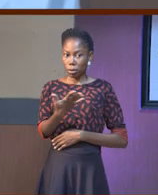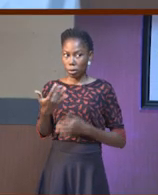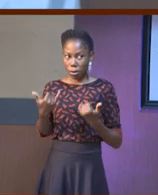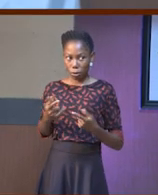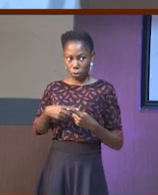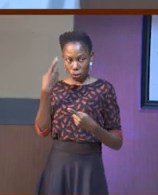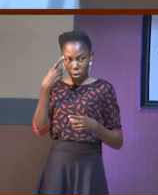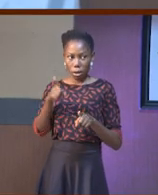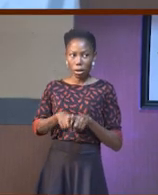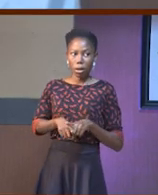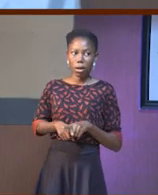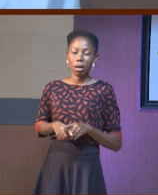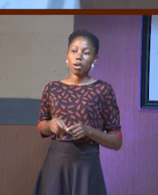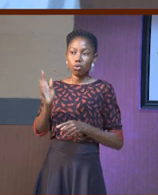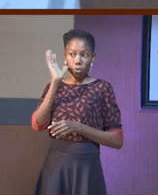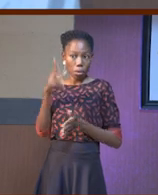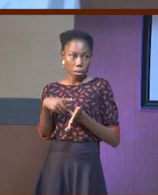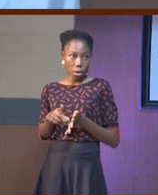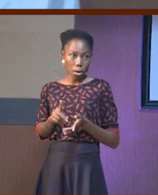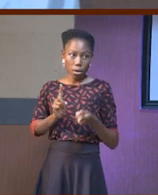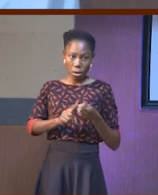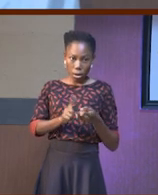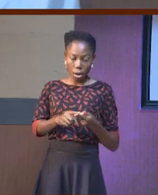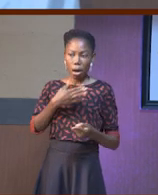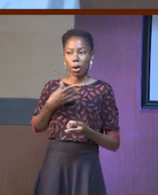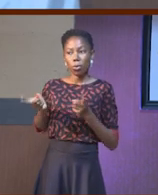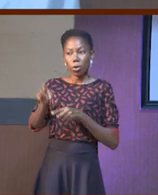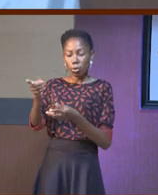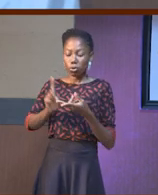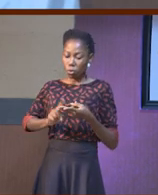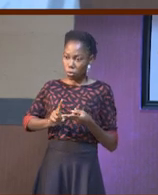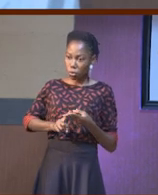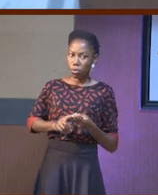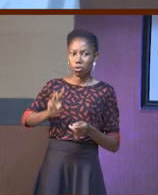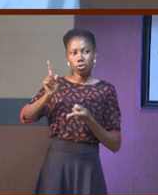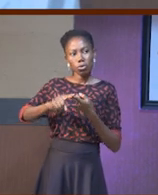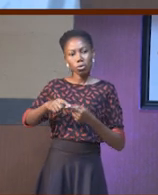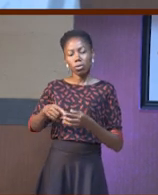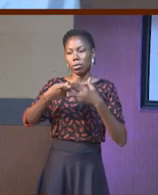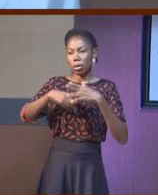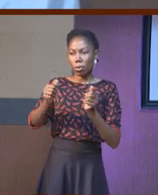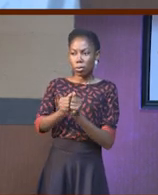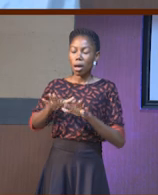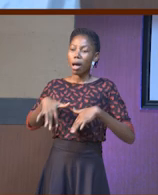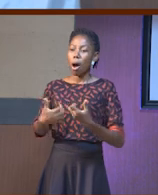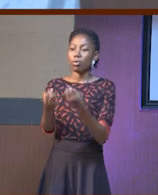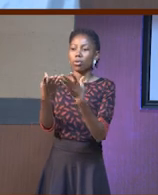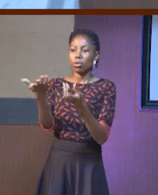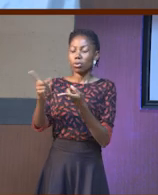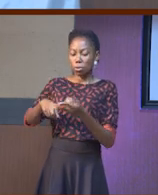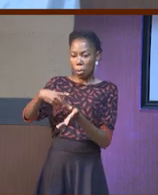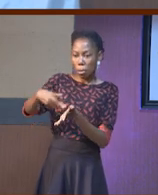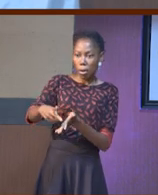on. You are going to pay. When you want to start? How much you want to start paying by